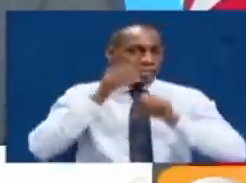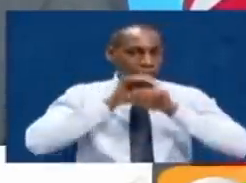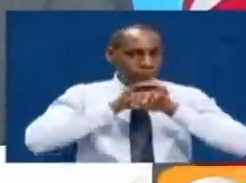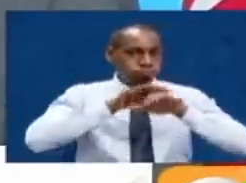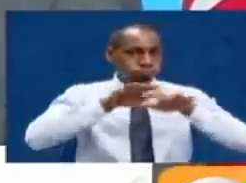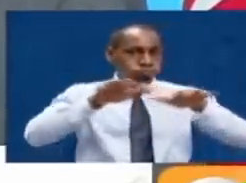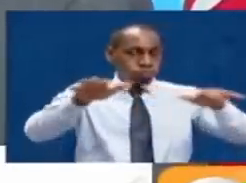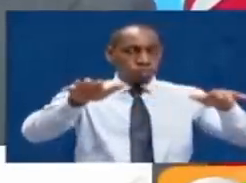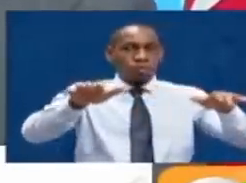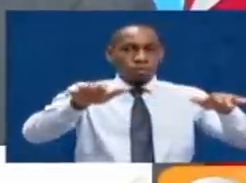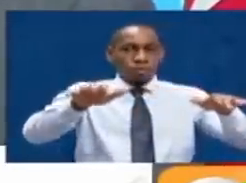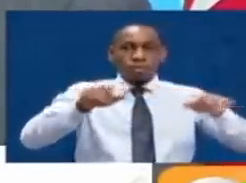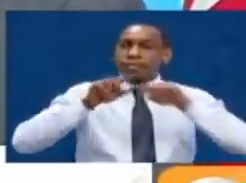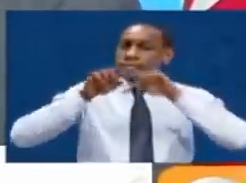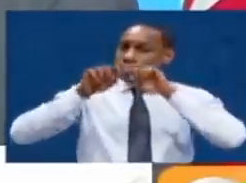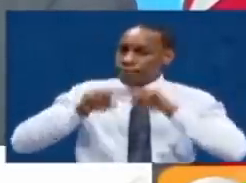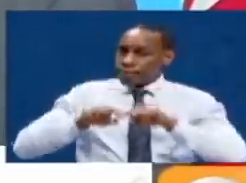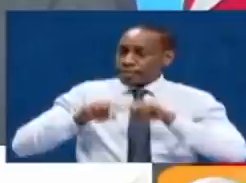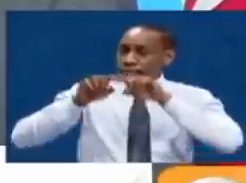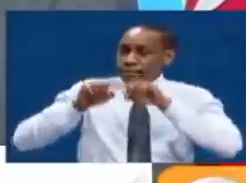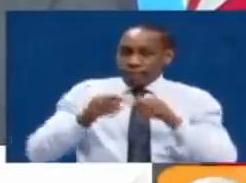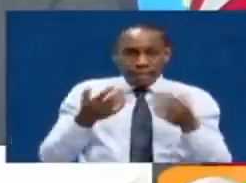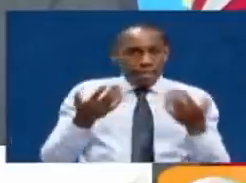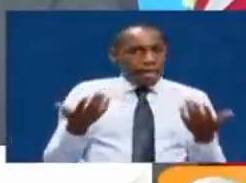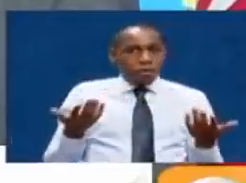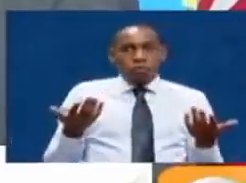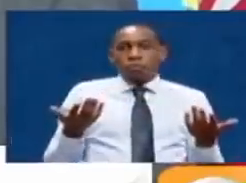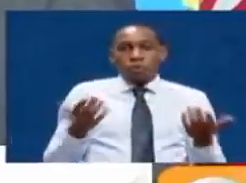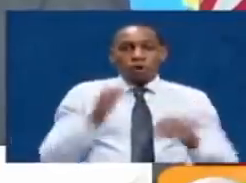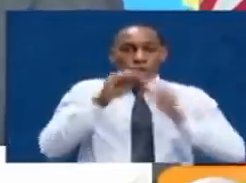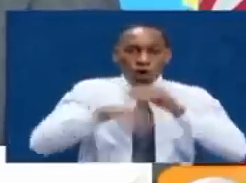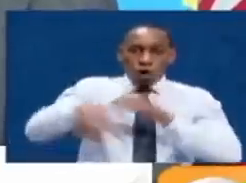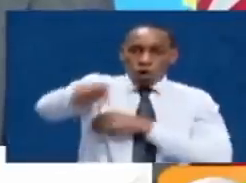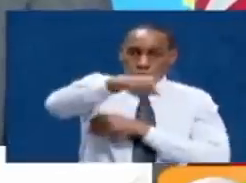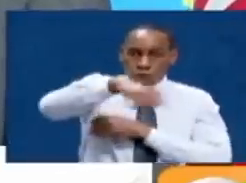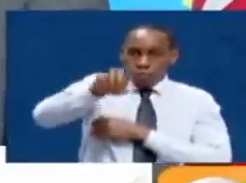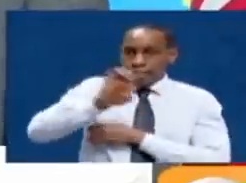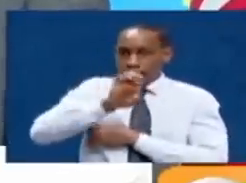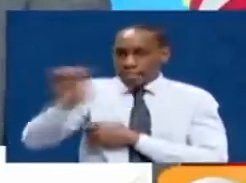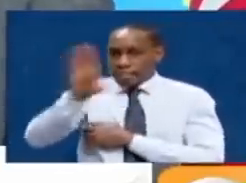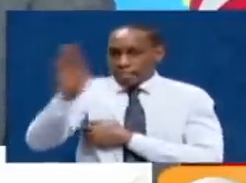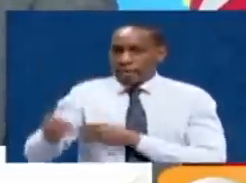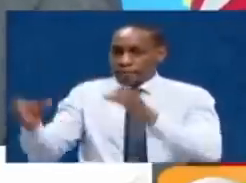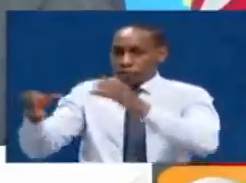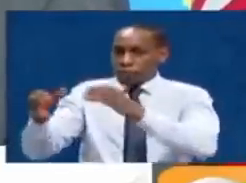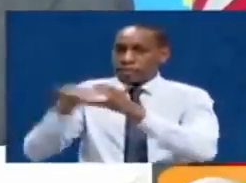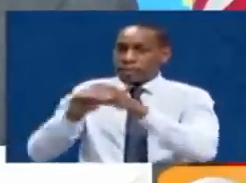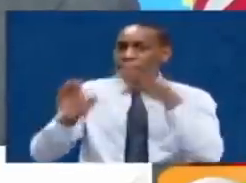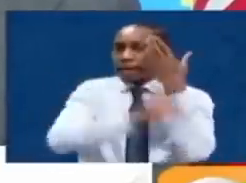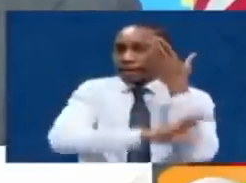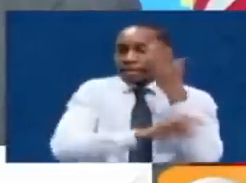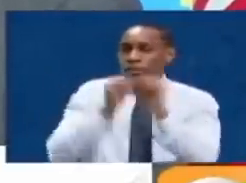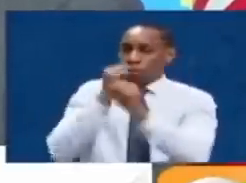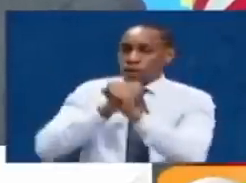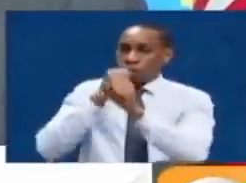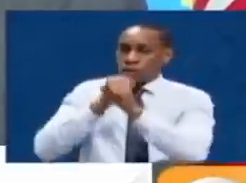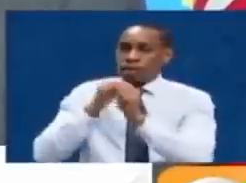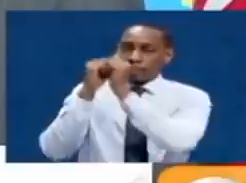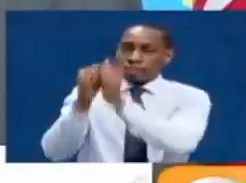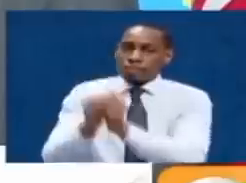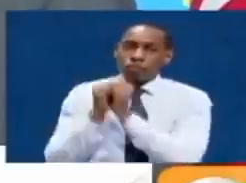pandemic is dependent on how all of us as East African Community member states work